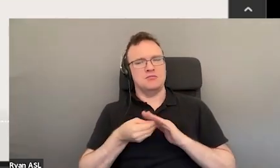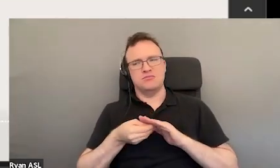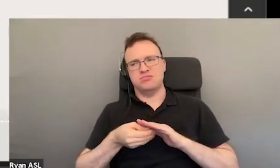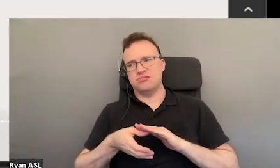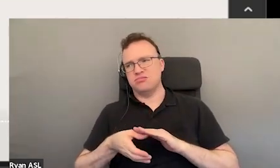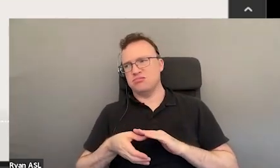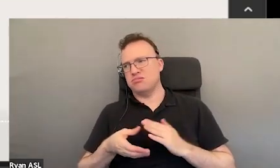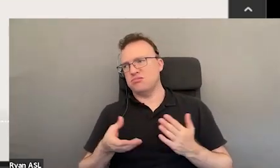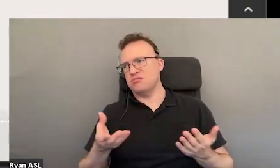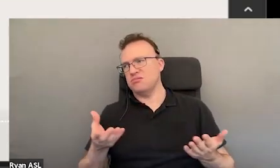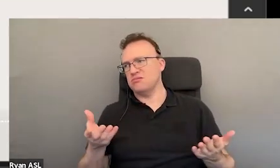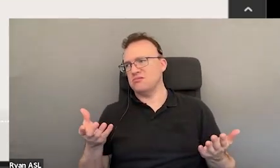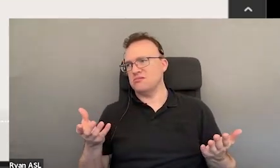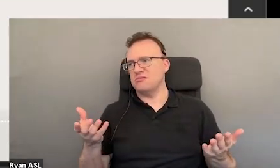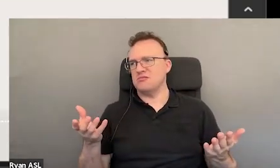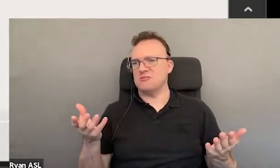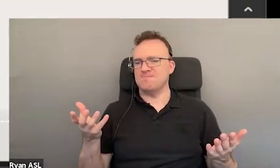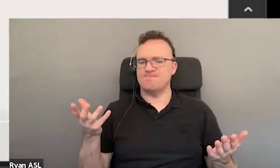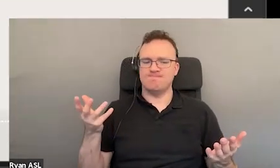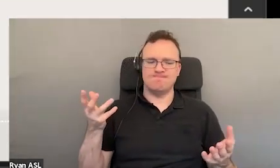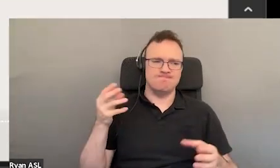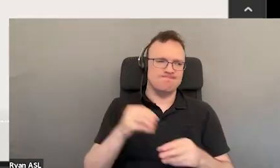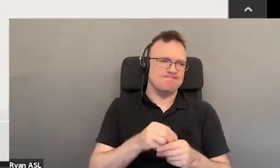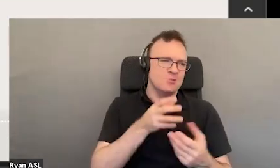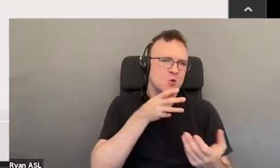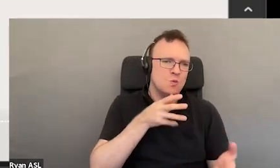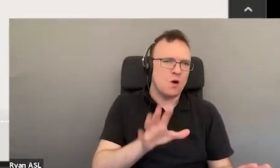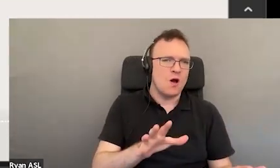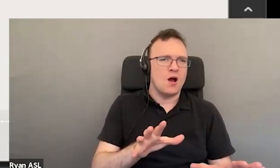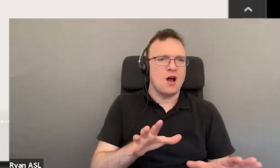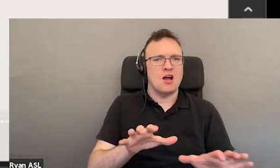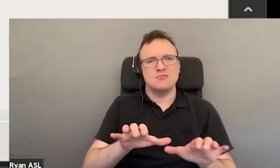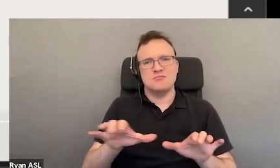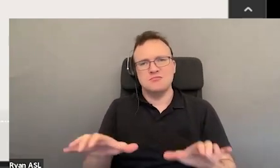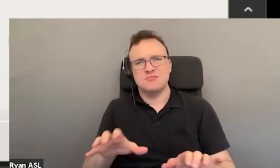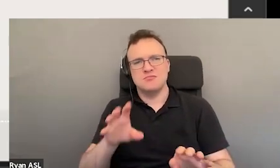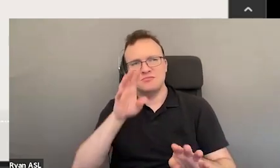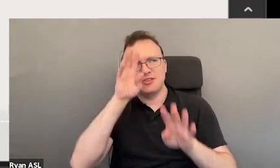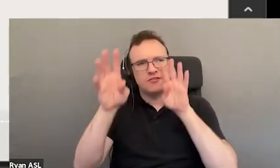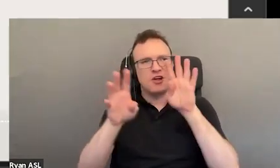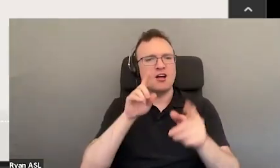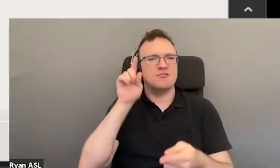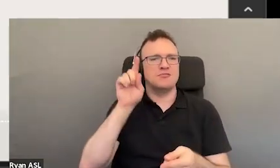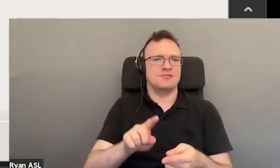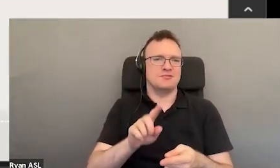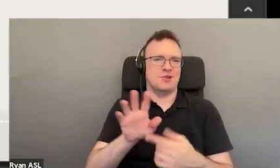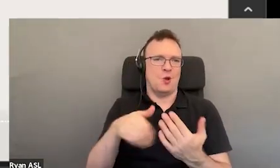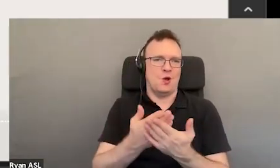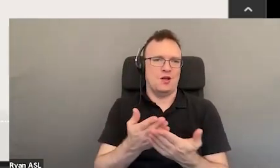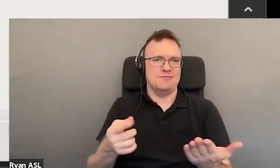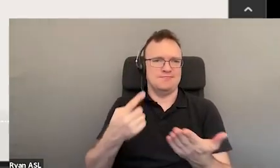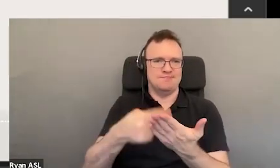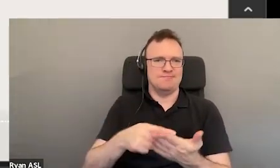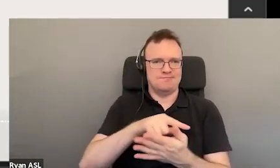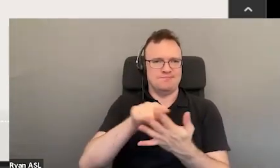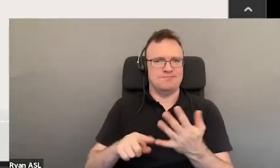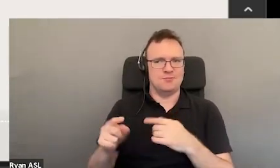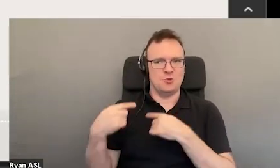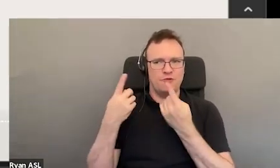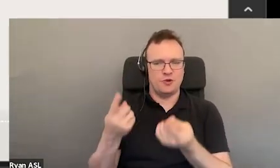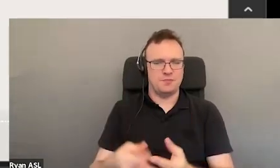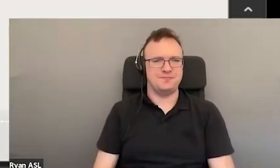and therefore engagement, productivity, innovation, retention, all the things that we've mentioned as well. So